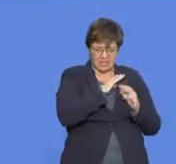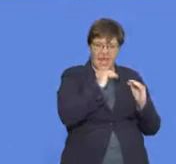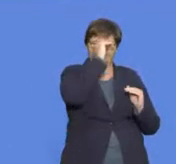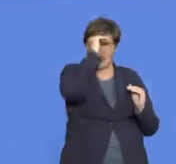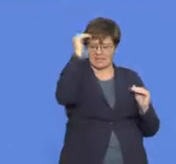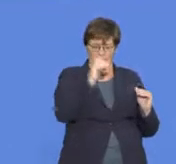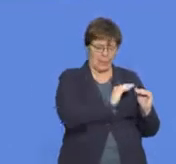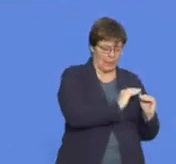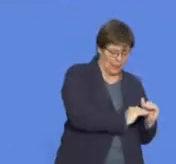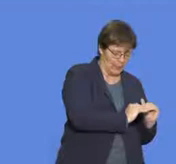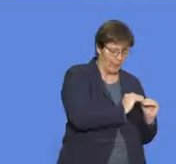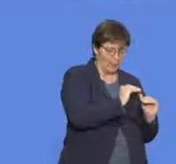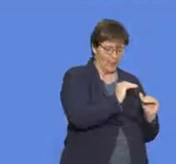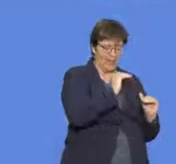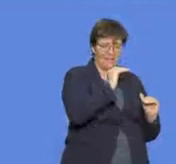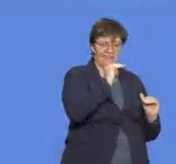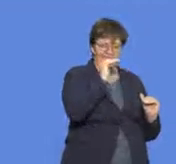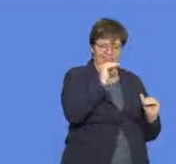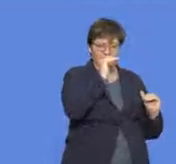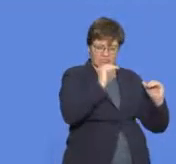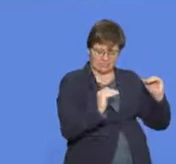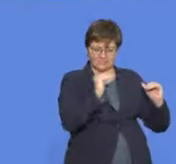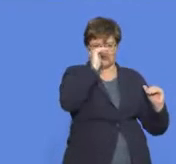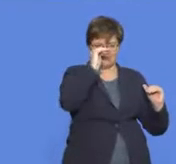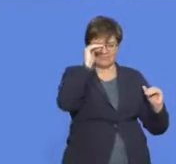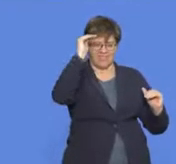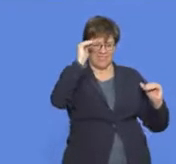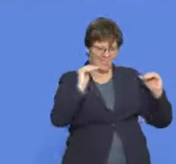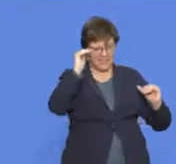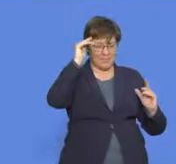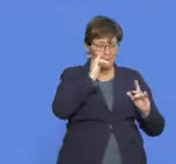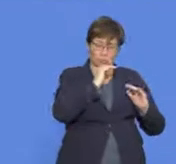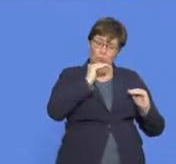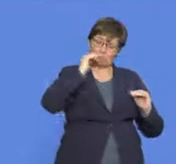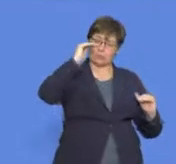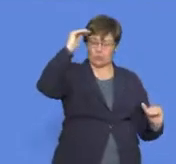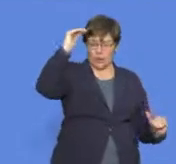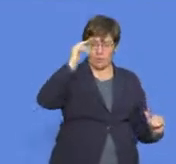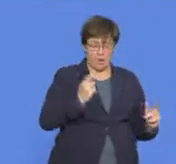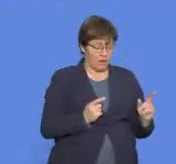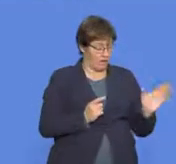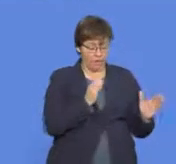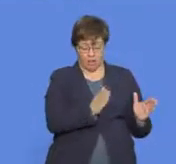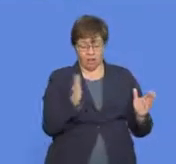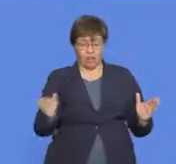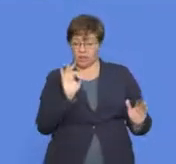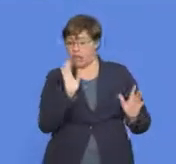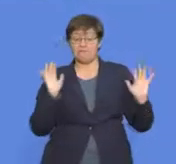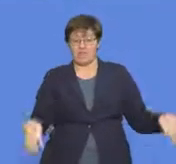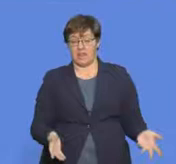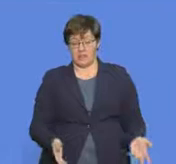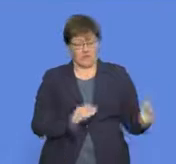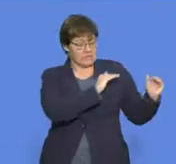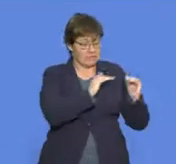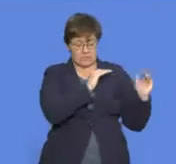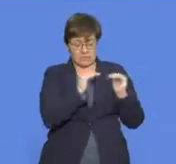Some of them are very short, and then there's one that might be a little bit taller, and they get taller and taller and taller, or even color of